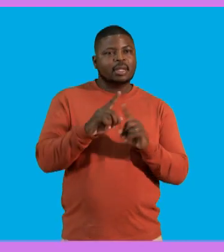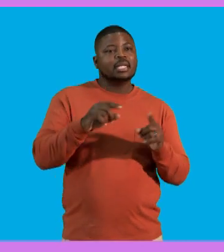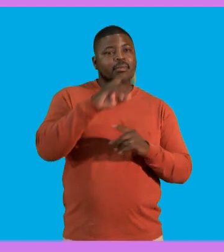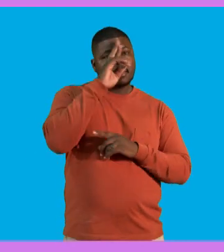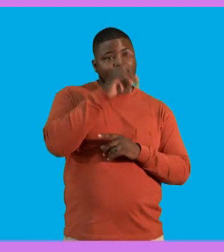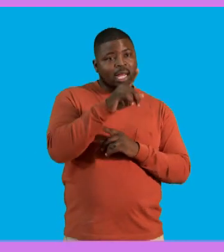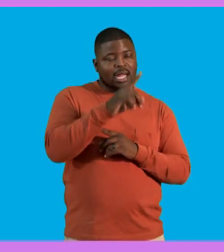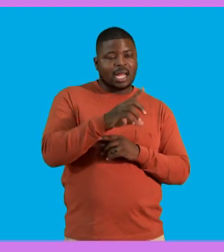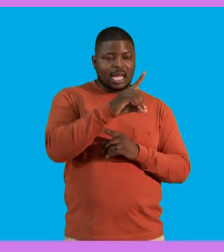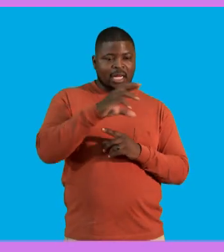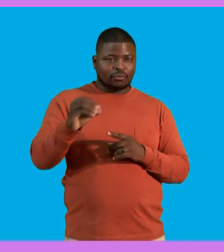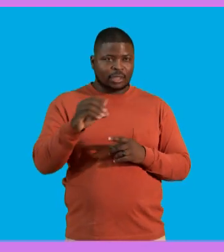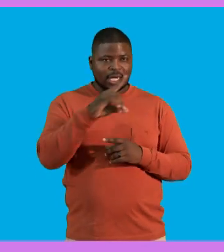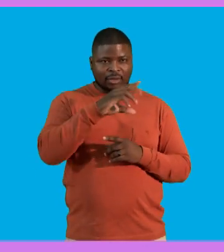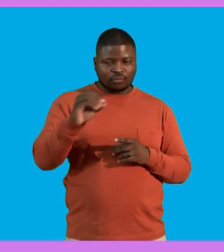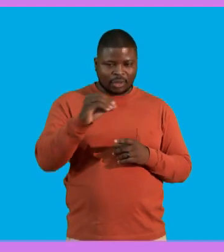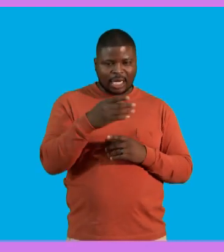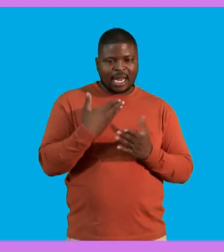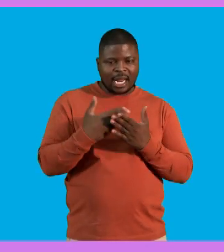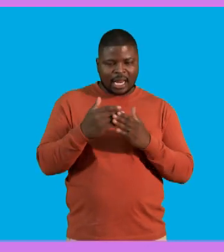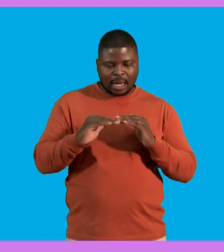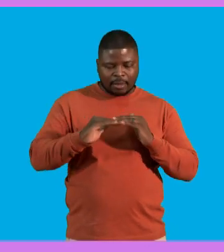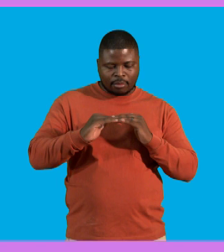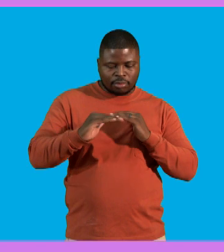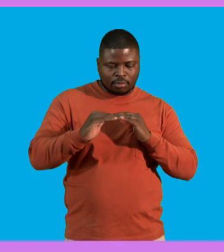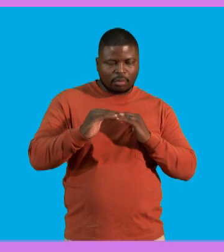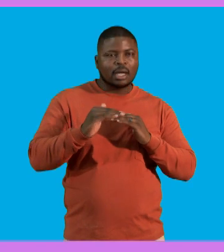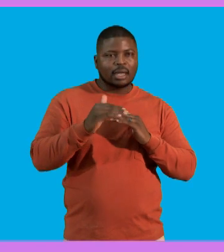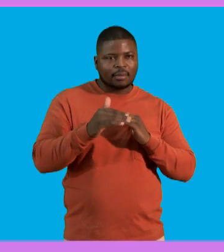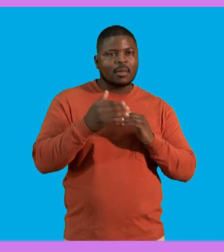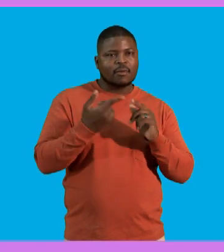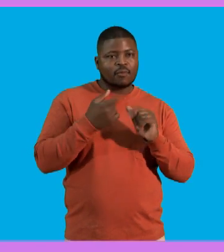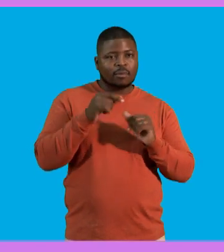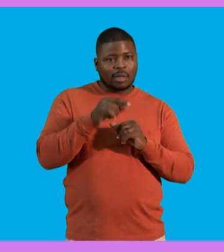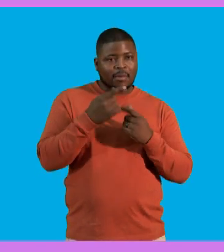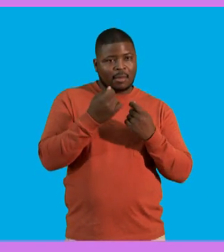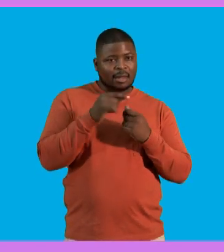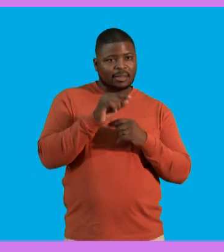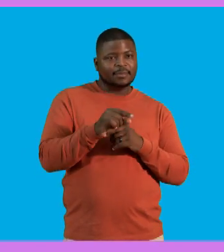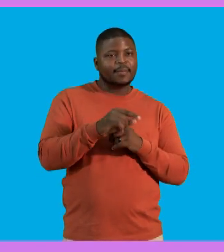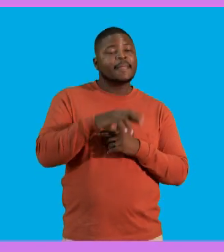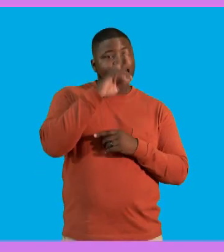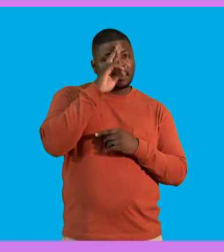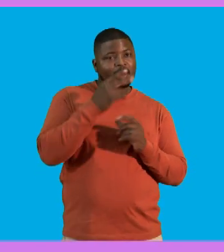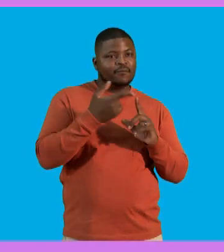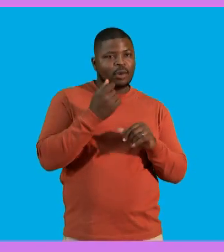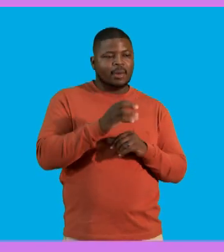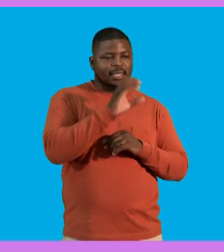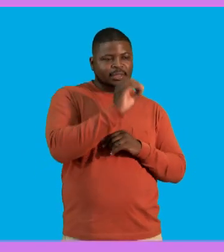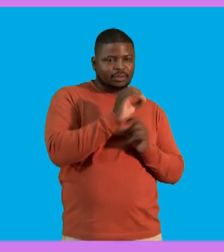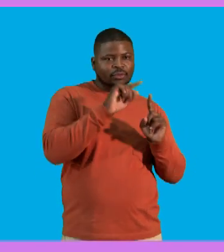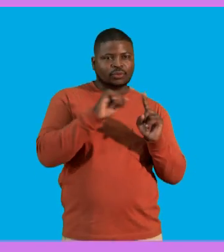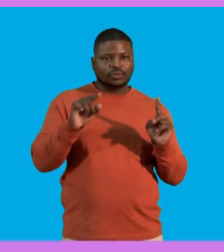to assume that, not assume, but estimate that this line here, it is between 0